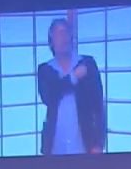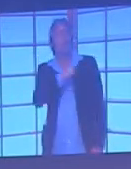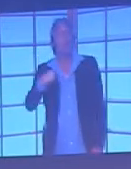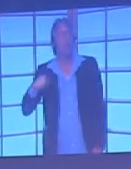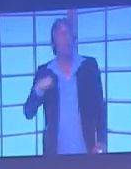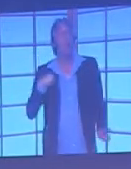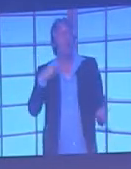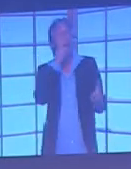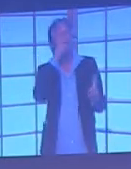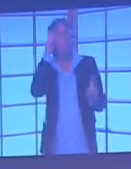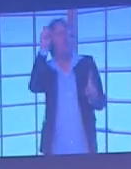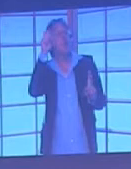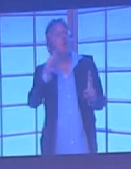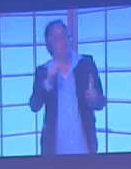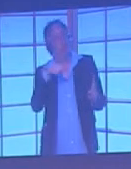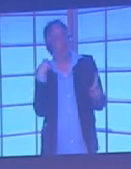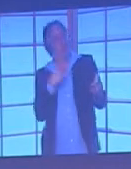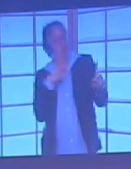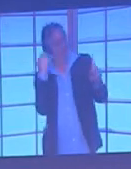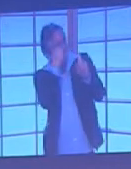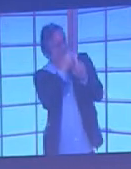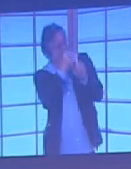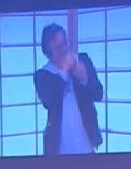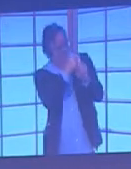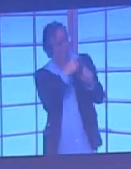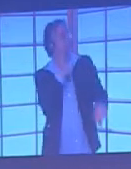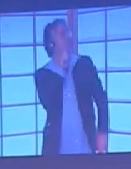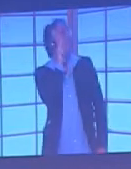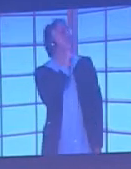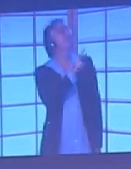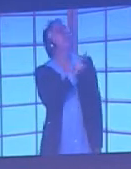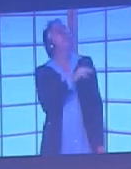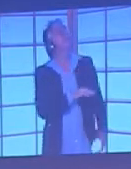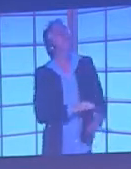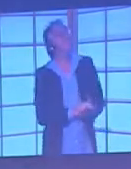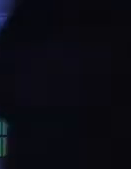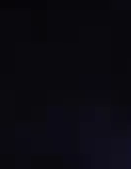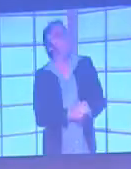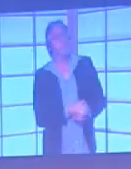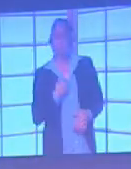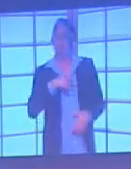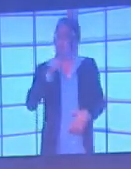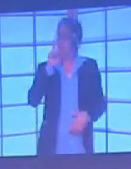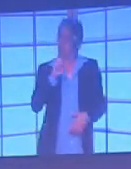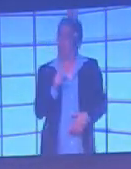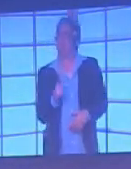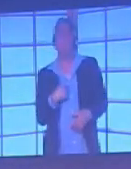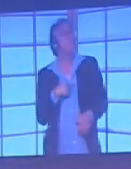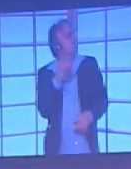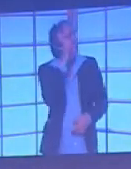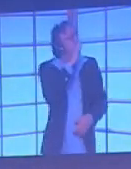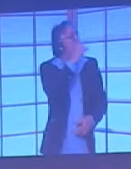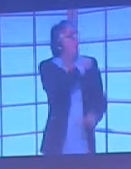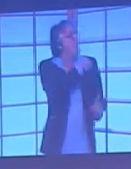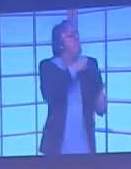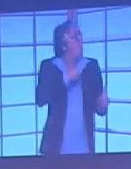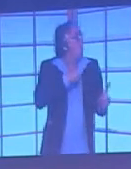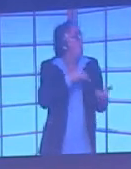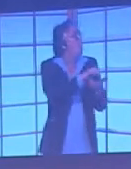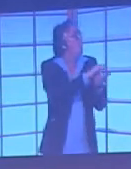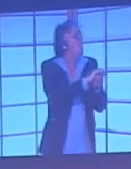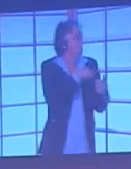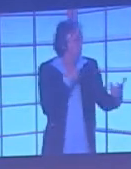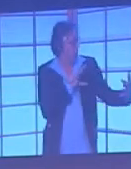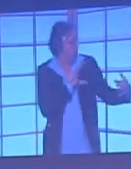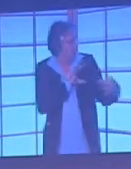actually try to have something similar working culturally in the right backdrop with local partners carrying it forward. It's been a